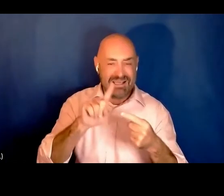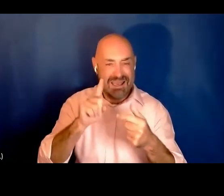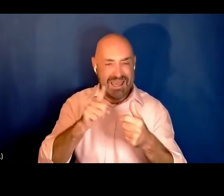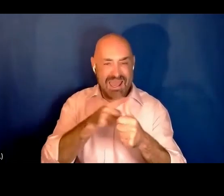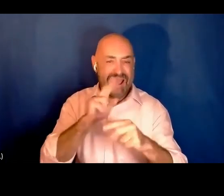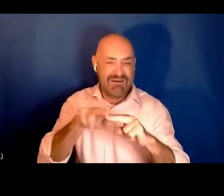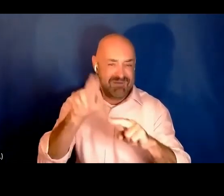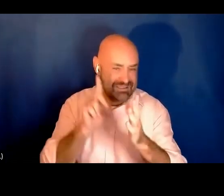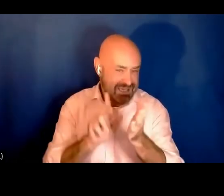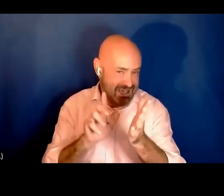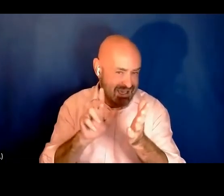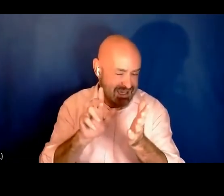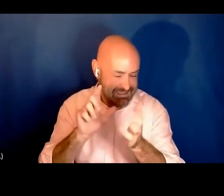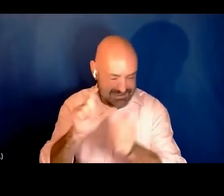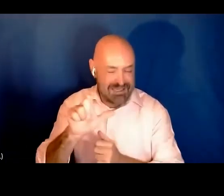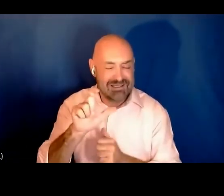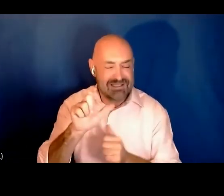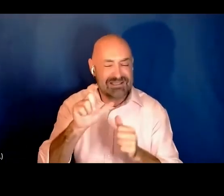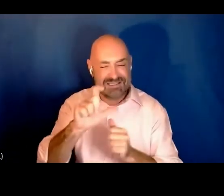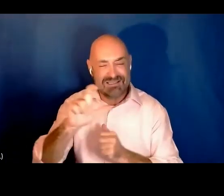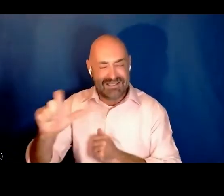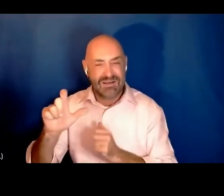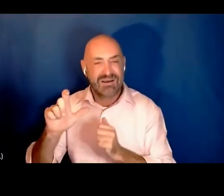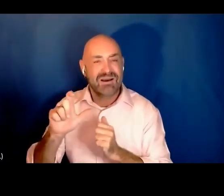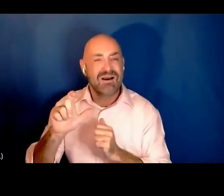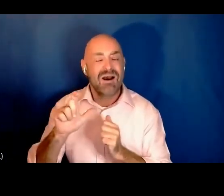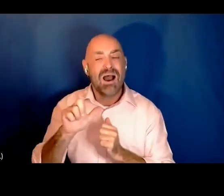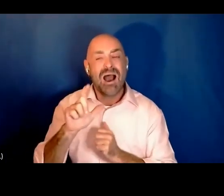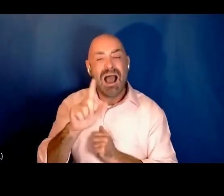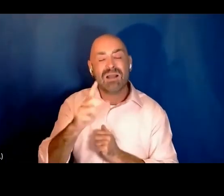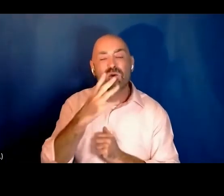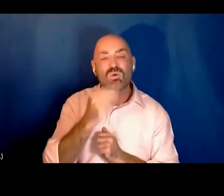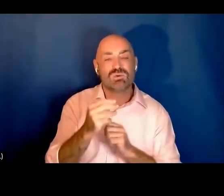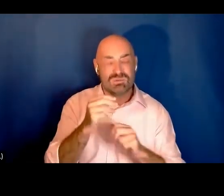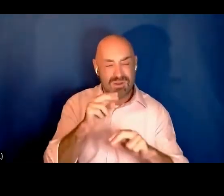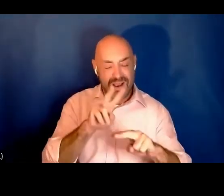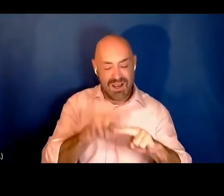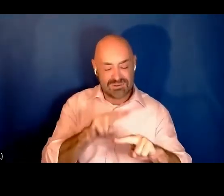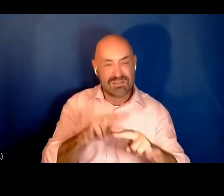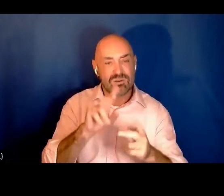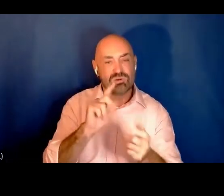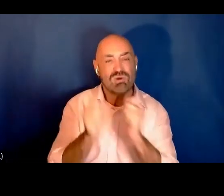EFNCCF and use the hashtag Transformation Seminar.